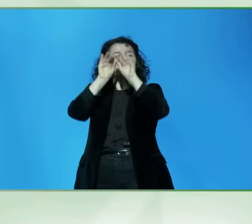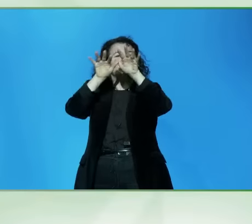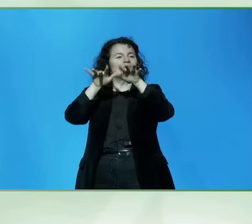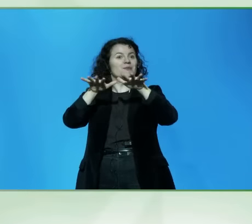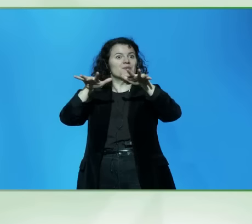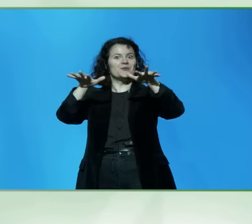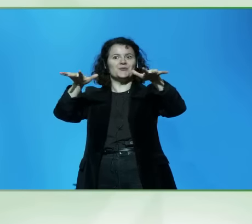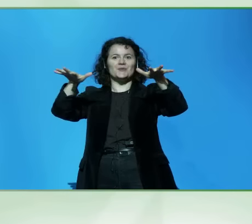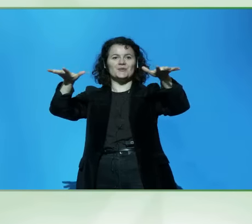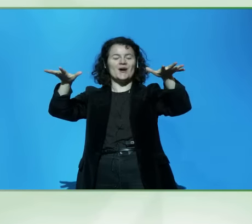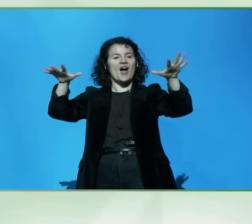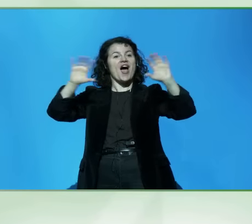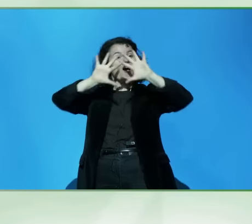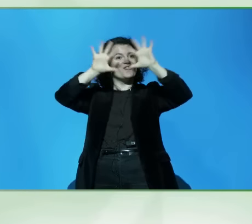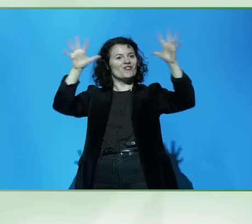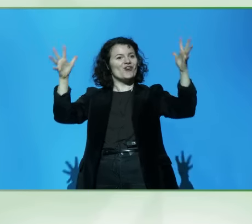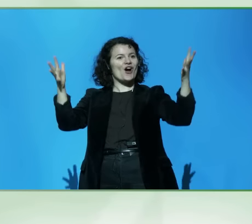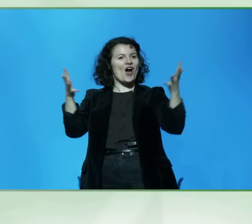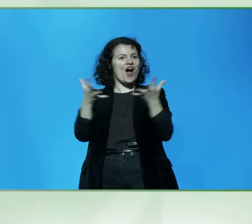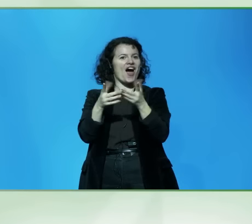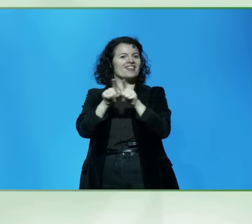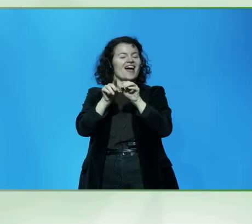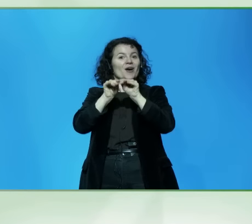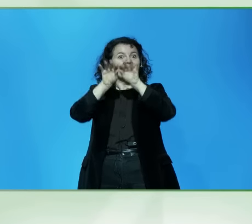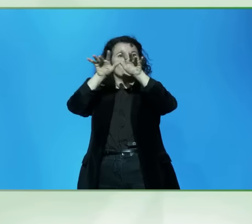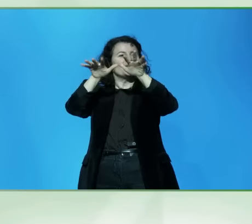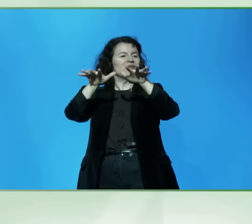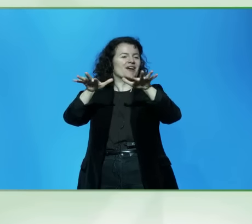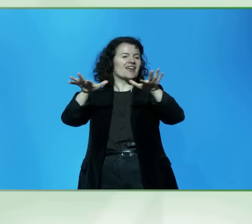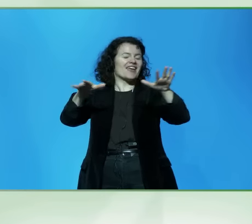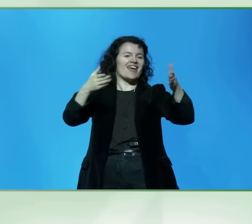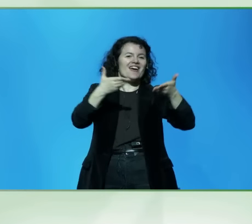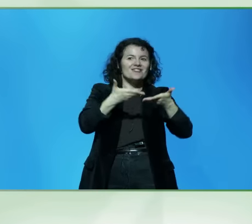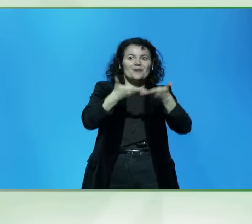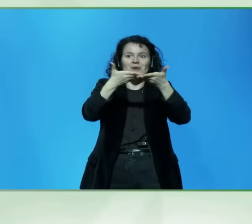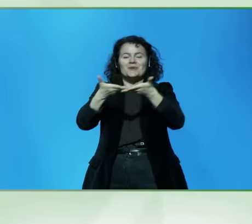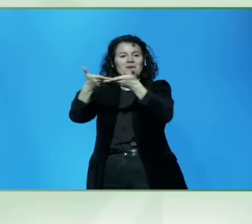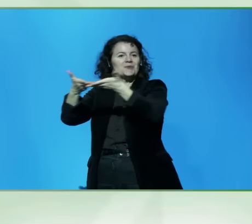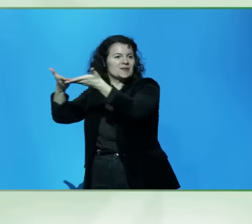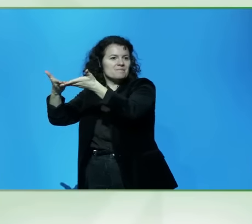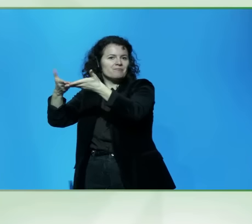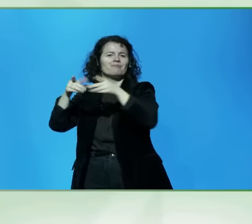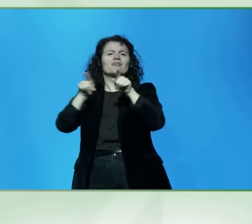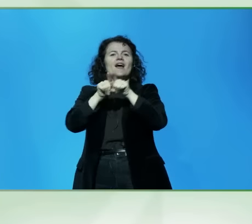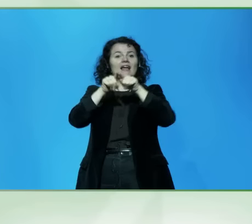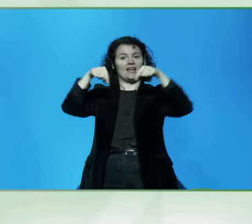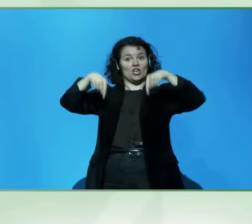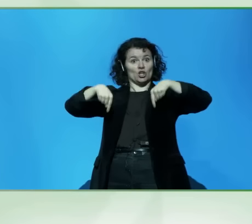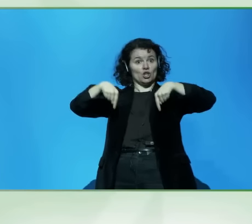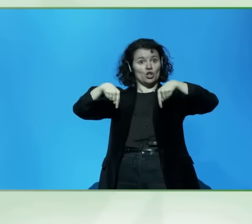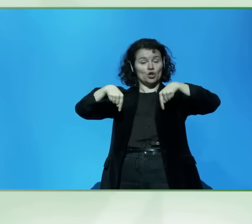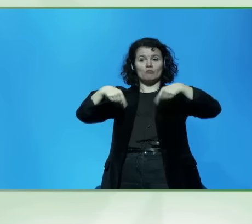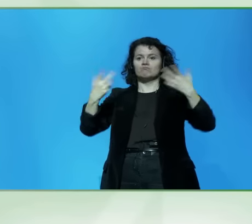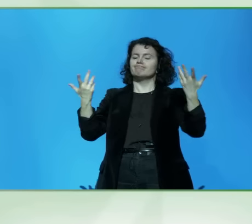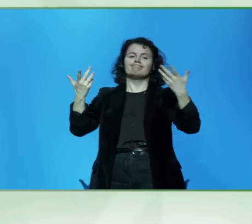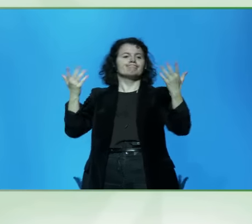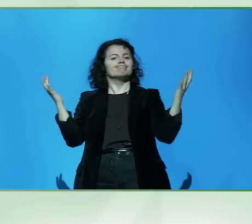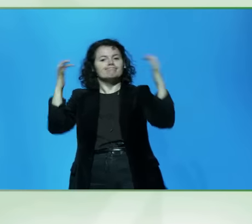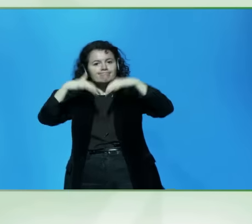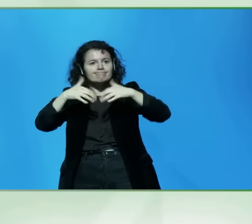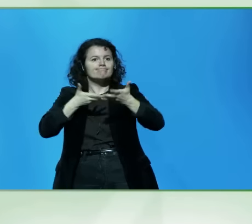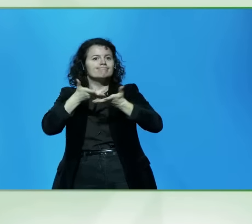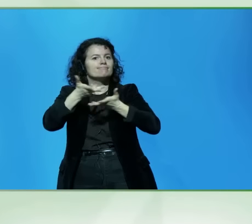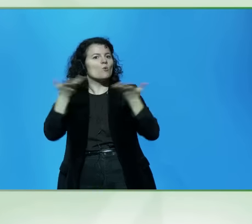we take all our ingredients for the global solutions, for the global problems, towards